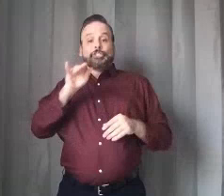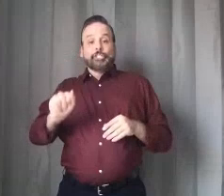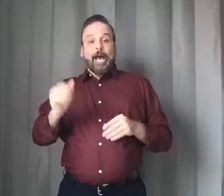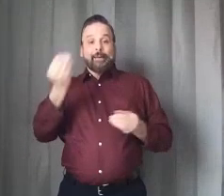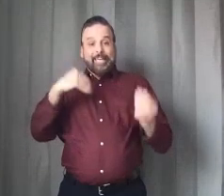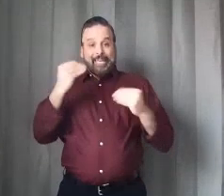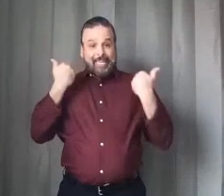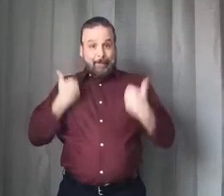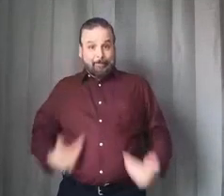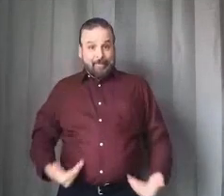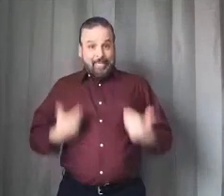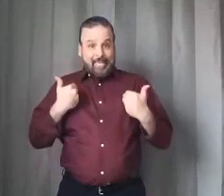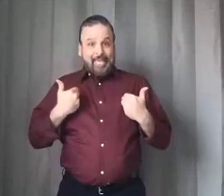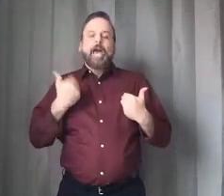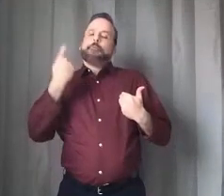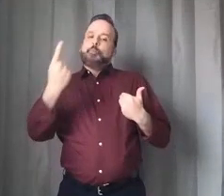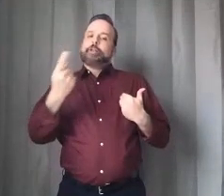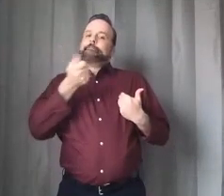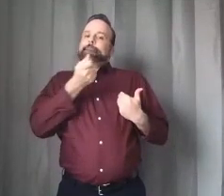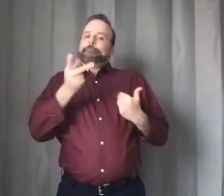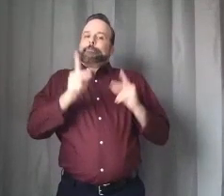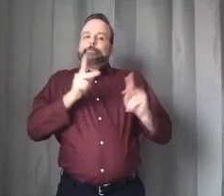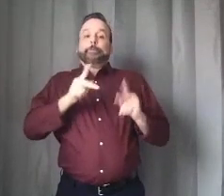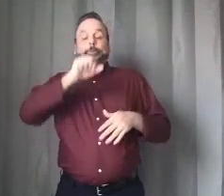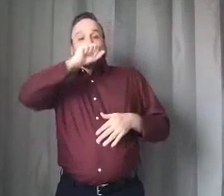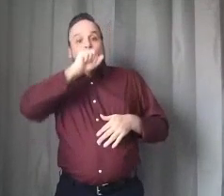because it's really beautiful to look at.